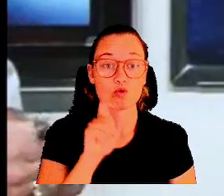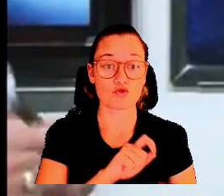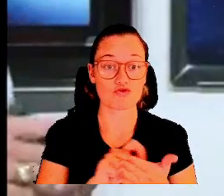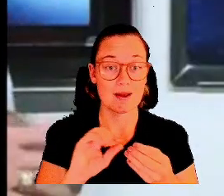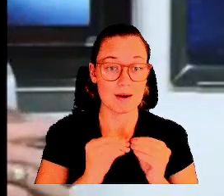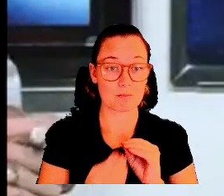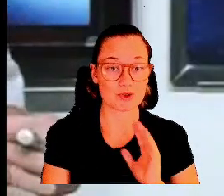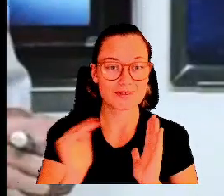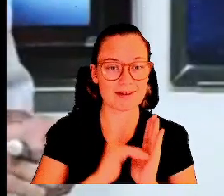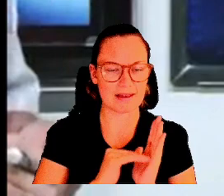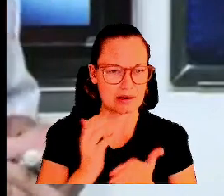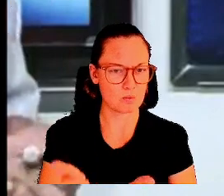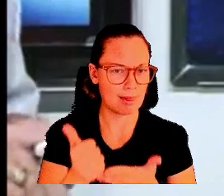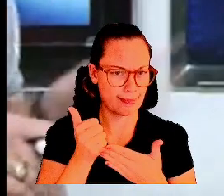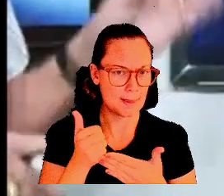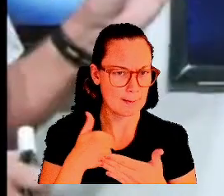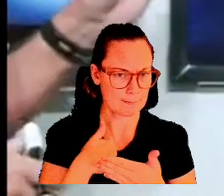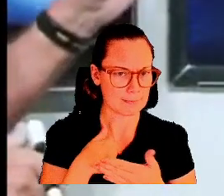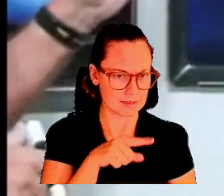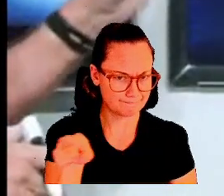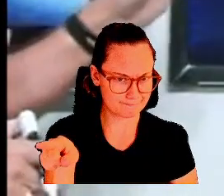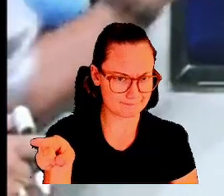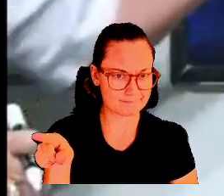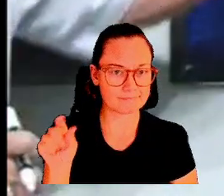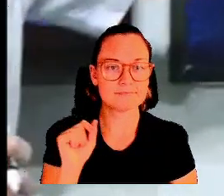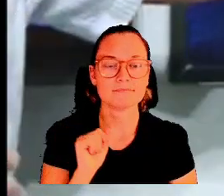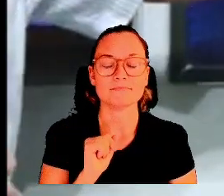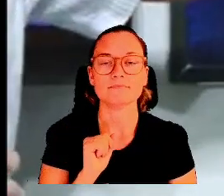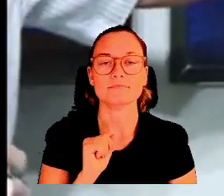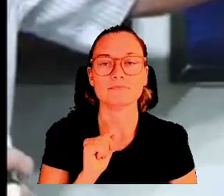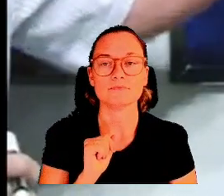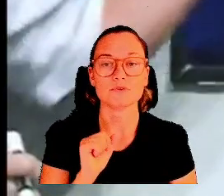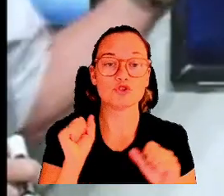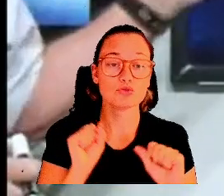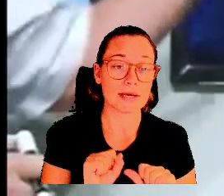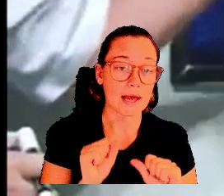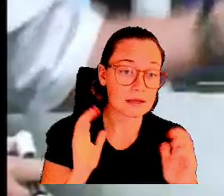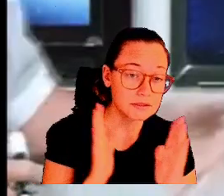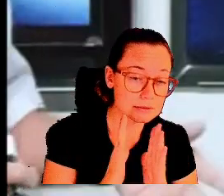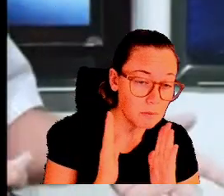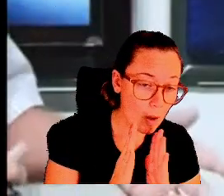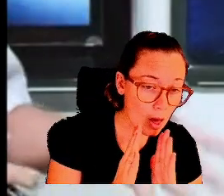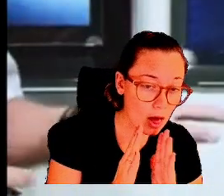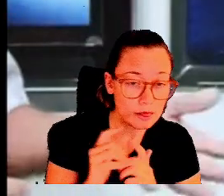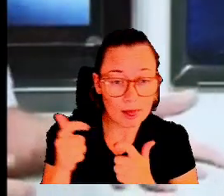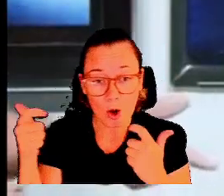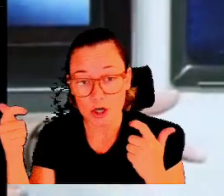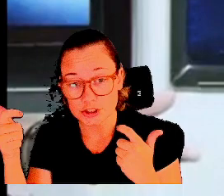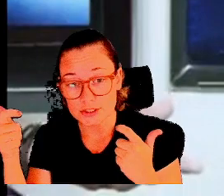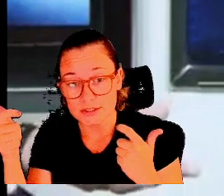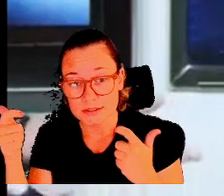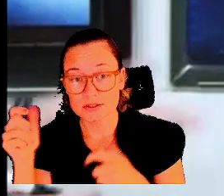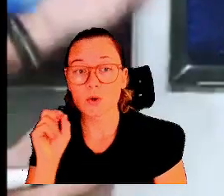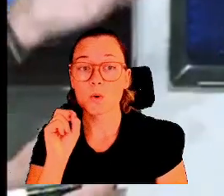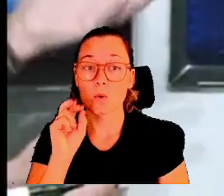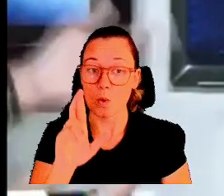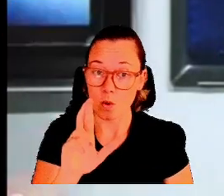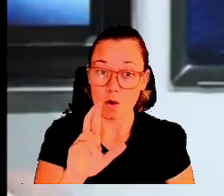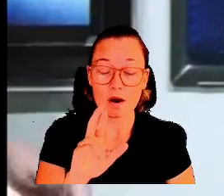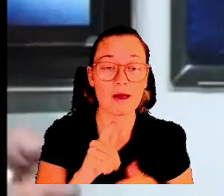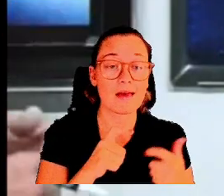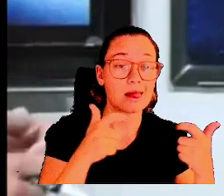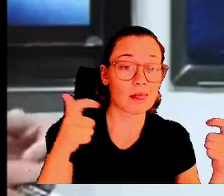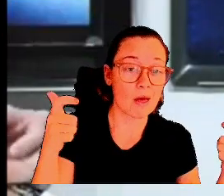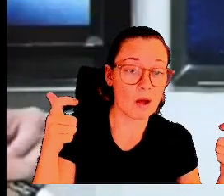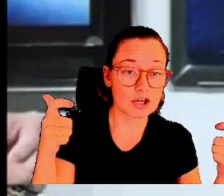guys will help me out. I could either go smallest to largest or largest to smallest. It doesn't matter. Let's say we